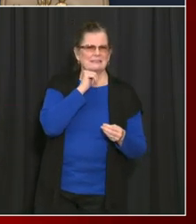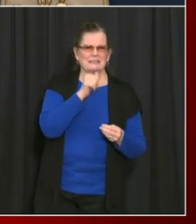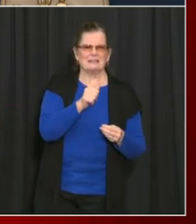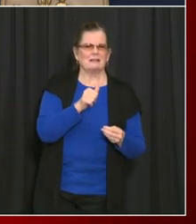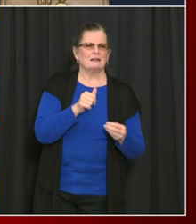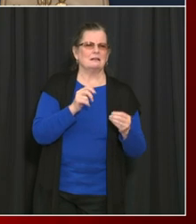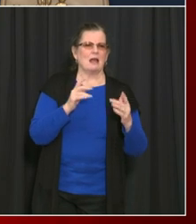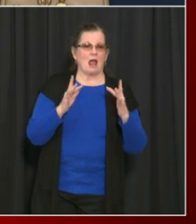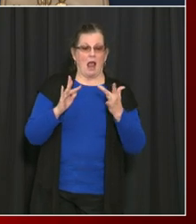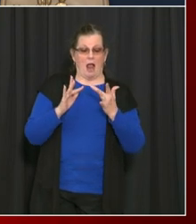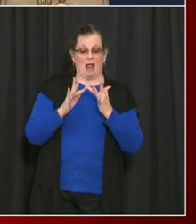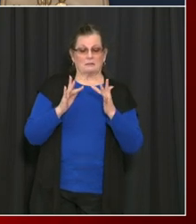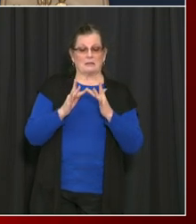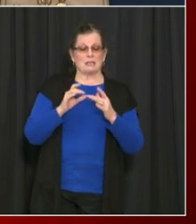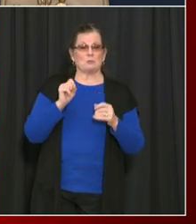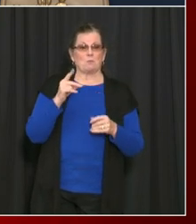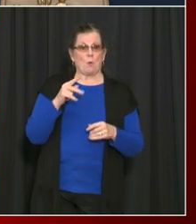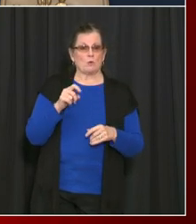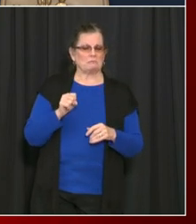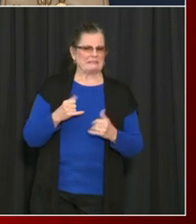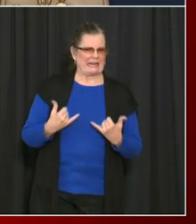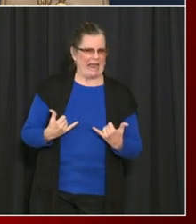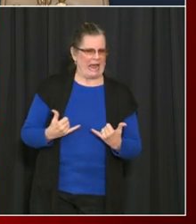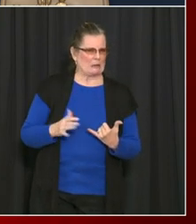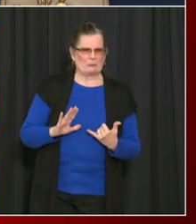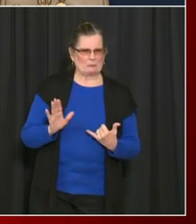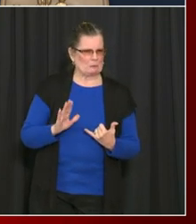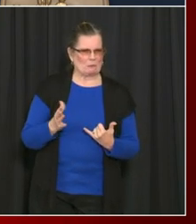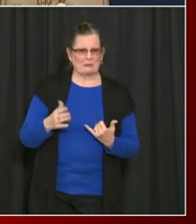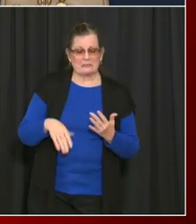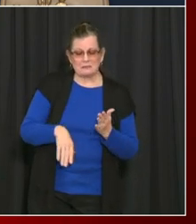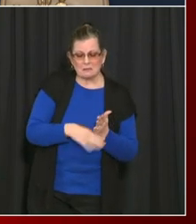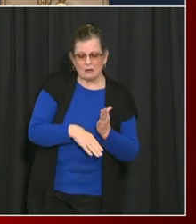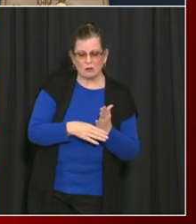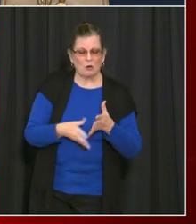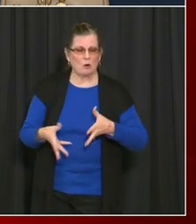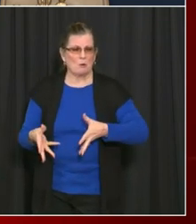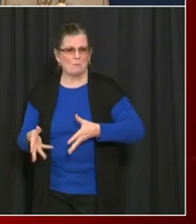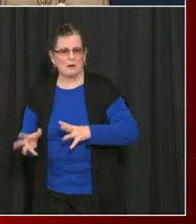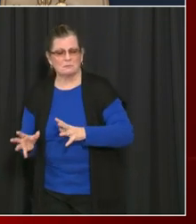sports. And contact sports like soccer, basketball, and